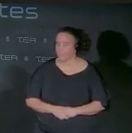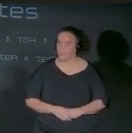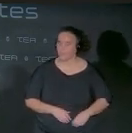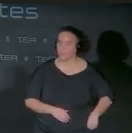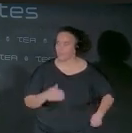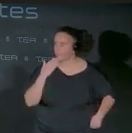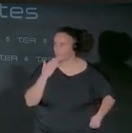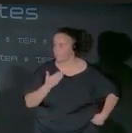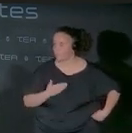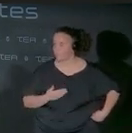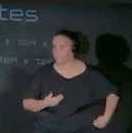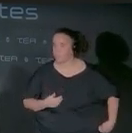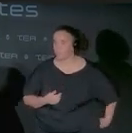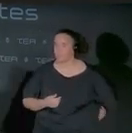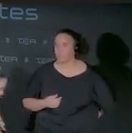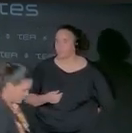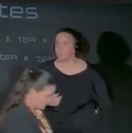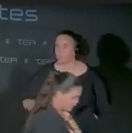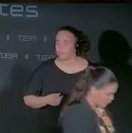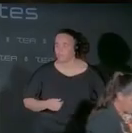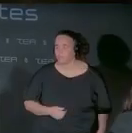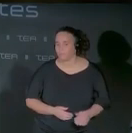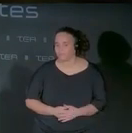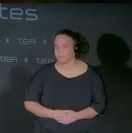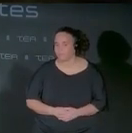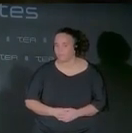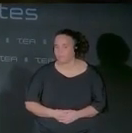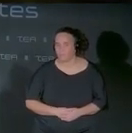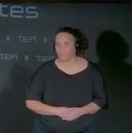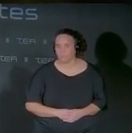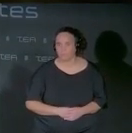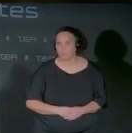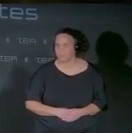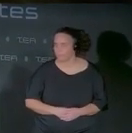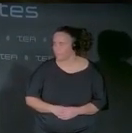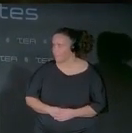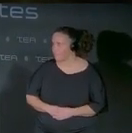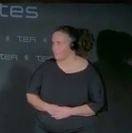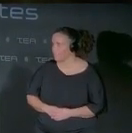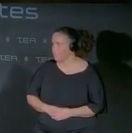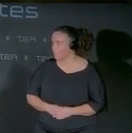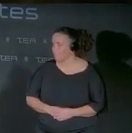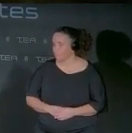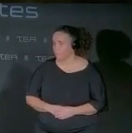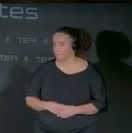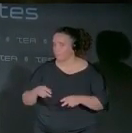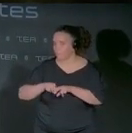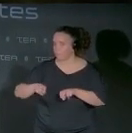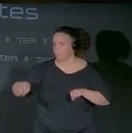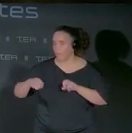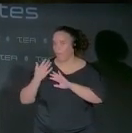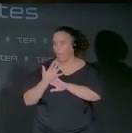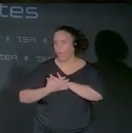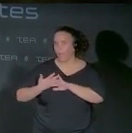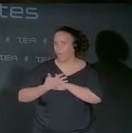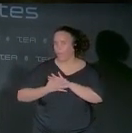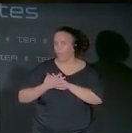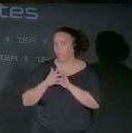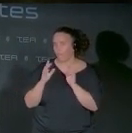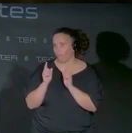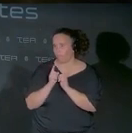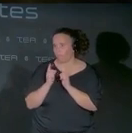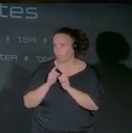Thanks. Thank you. You already touched on briefly, but I want to expand on the question.